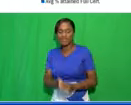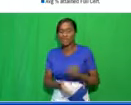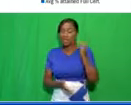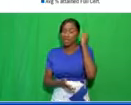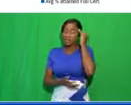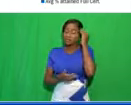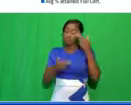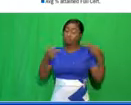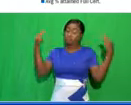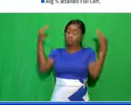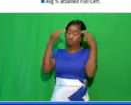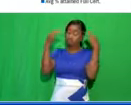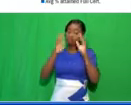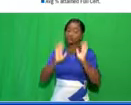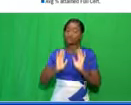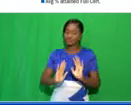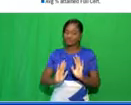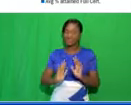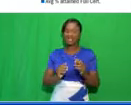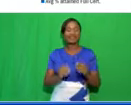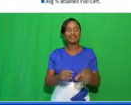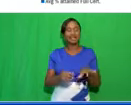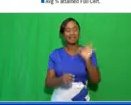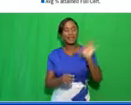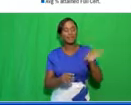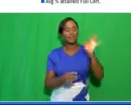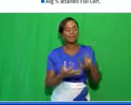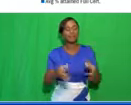burning, so let's just take the more important ones.